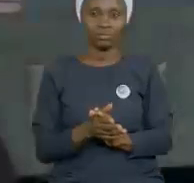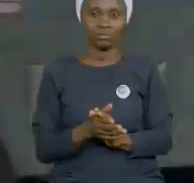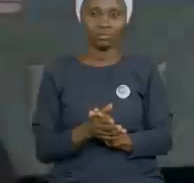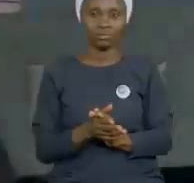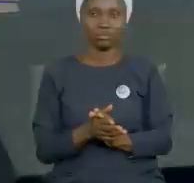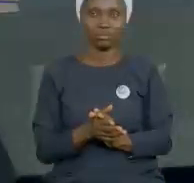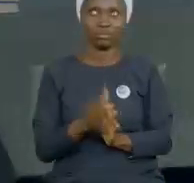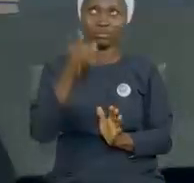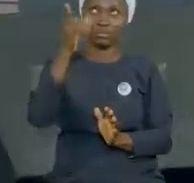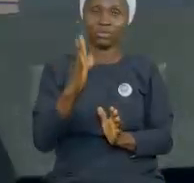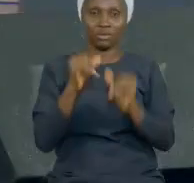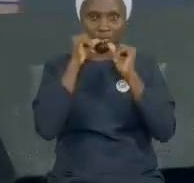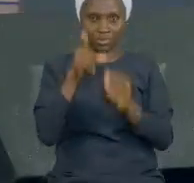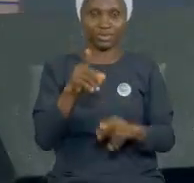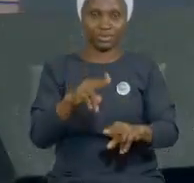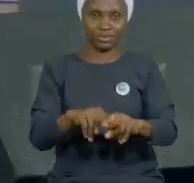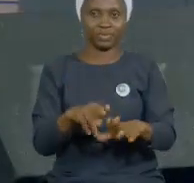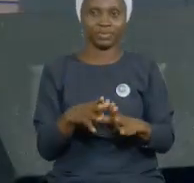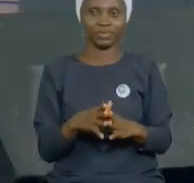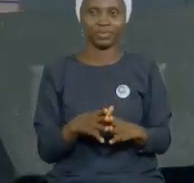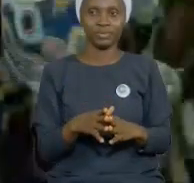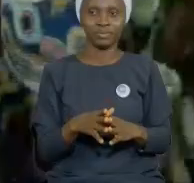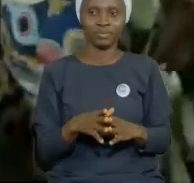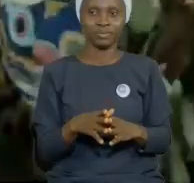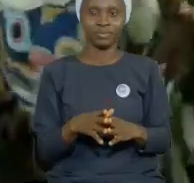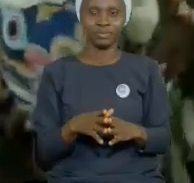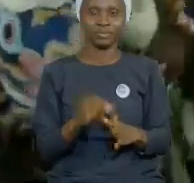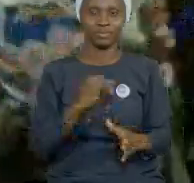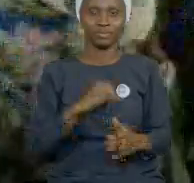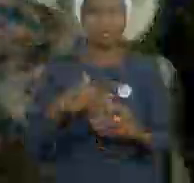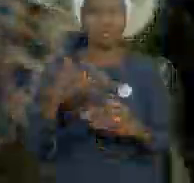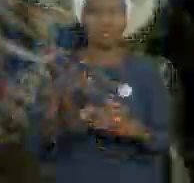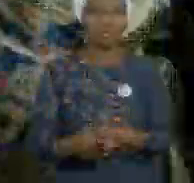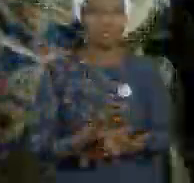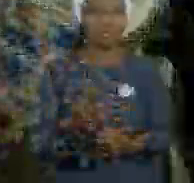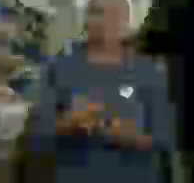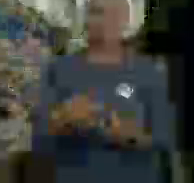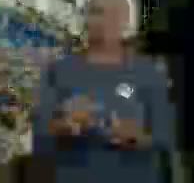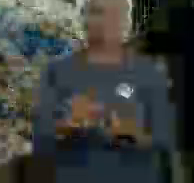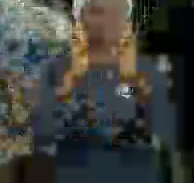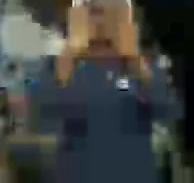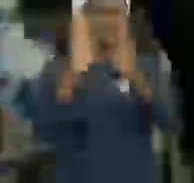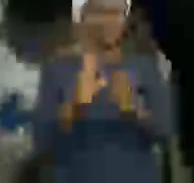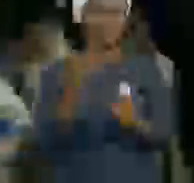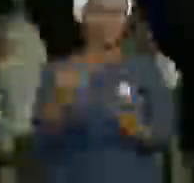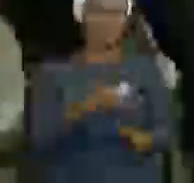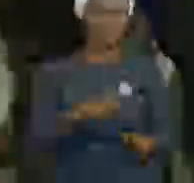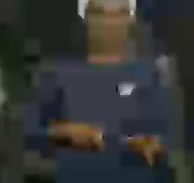God bless you. You can sit down. I welcome you to the marvels of the kingdom of